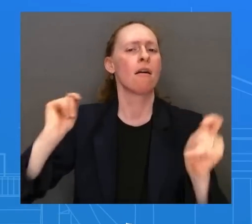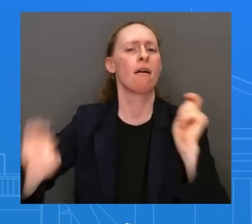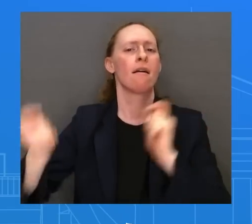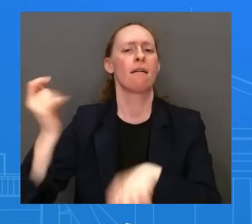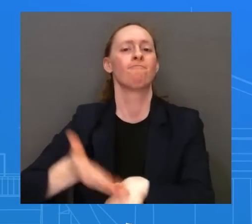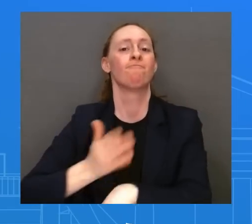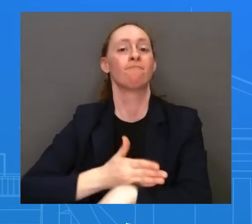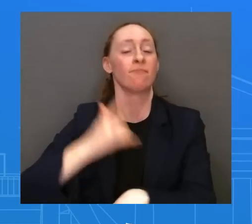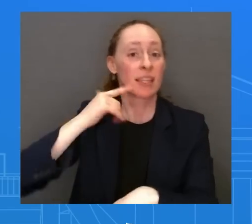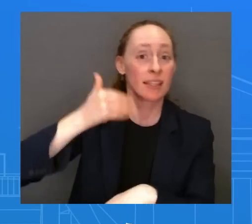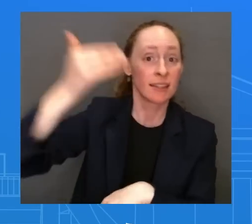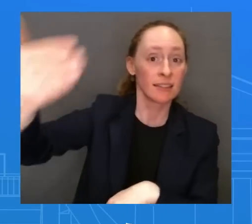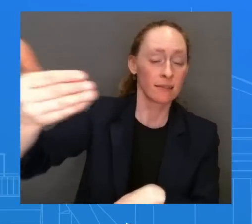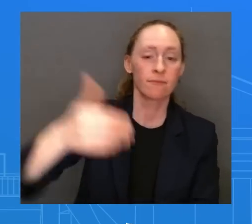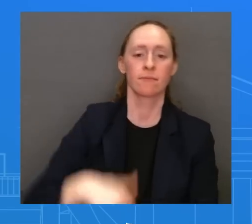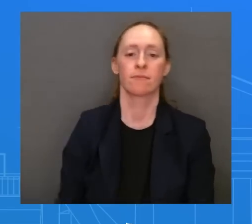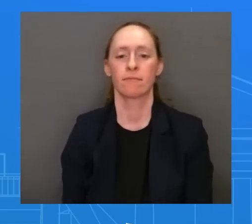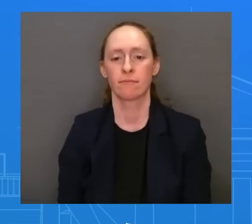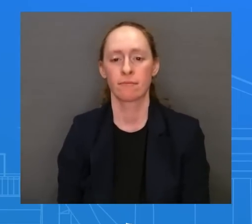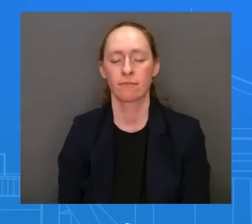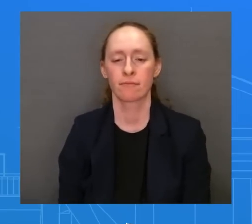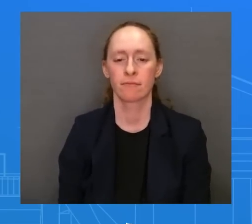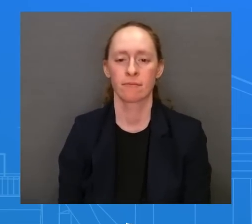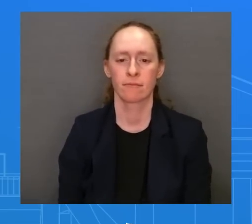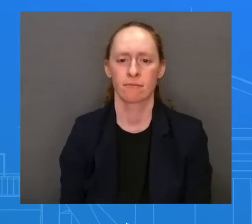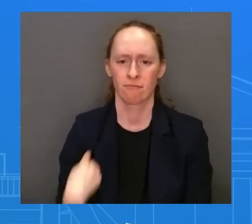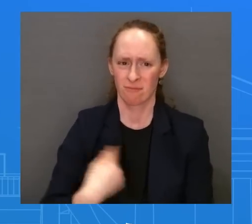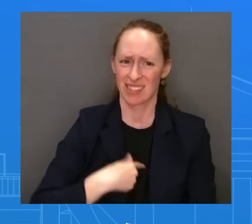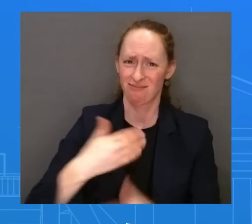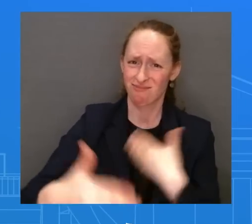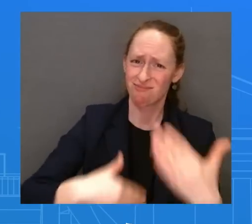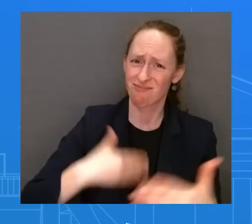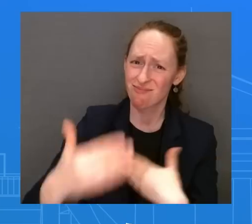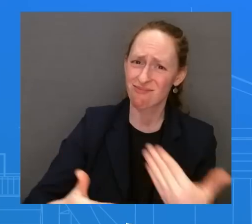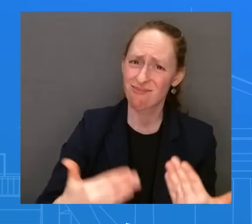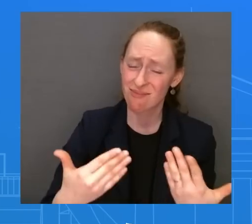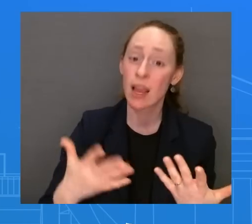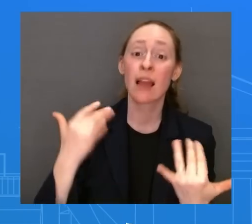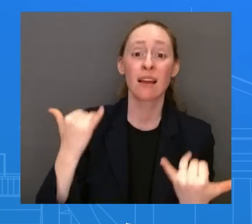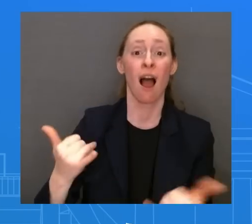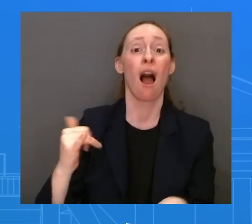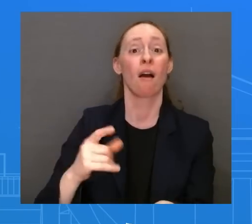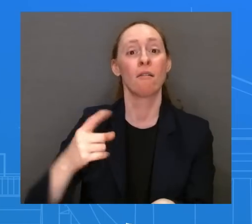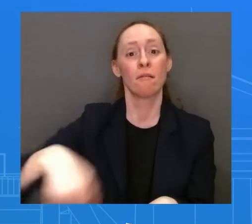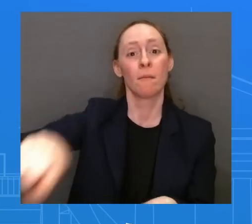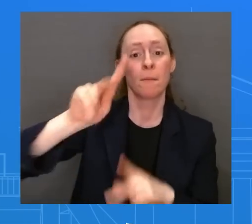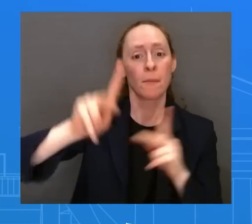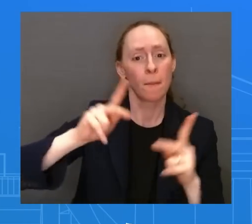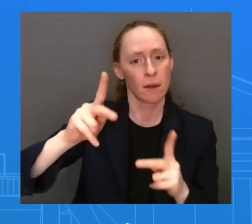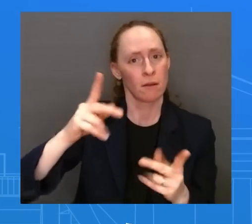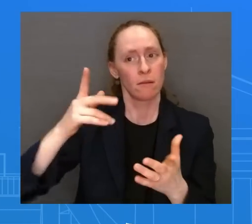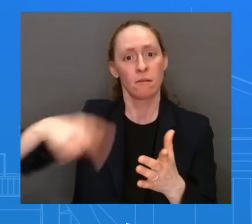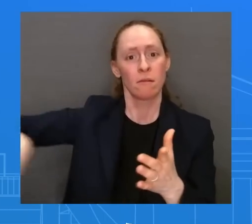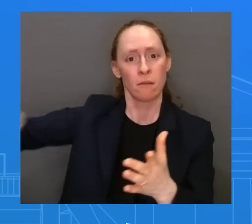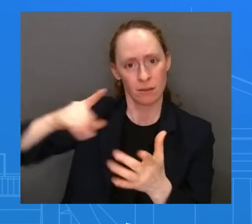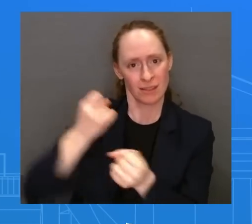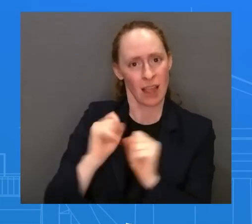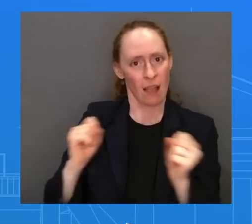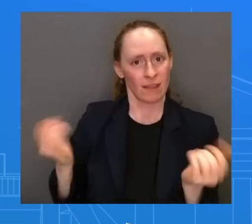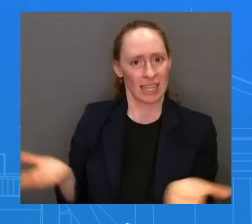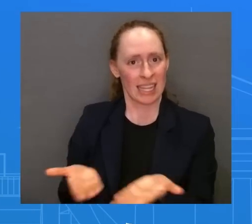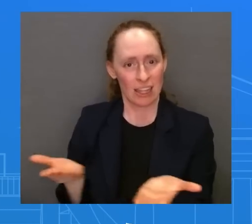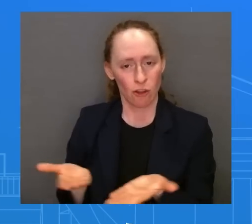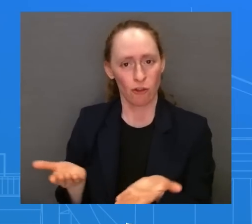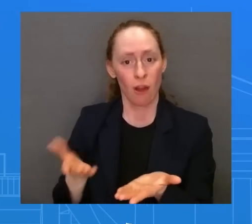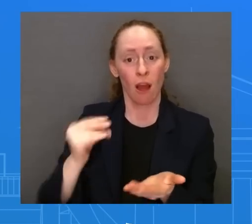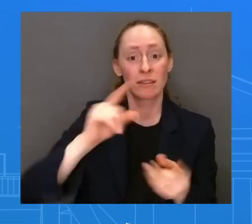better lives in this country and other countries around the world because of the sacrifices in the work of so many American government officials so yeah there's